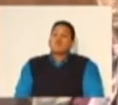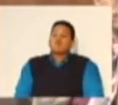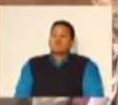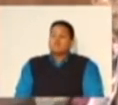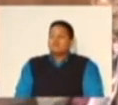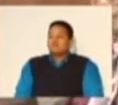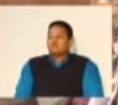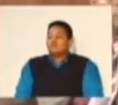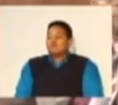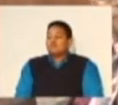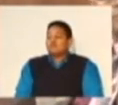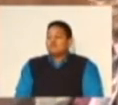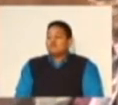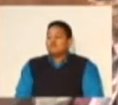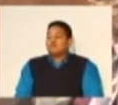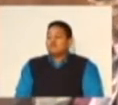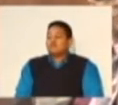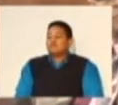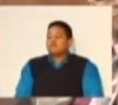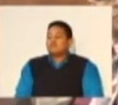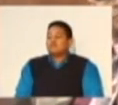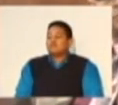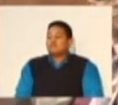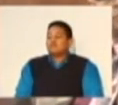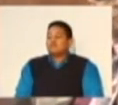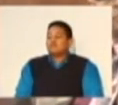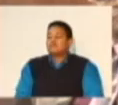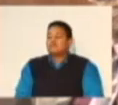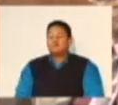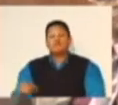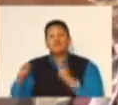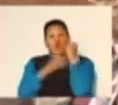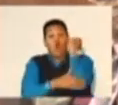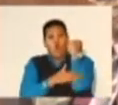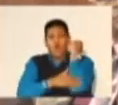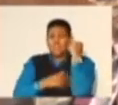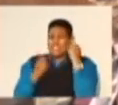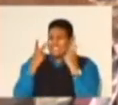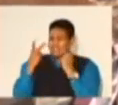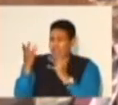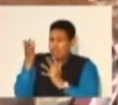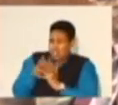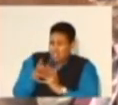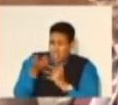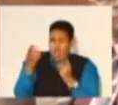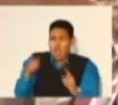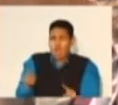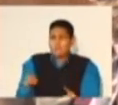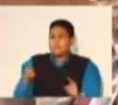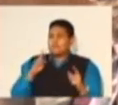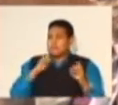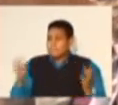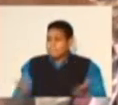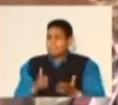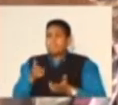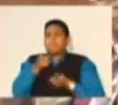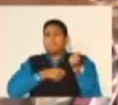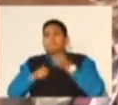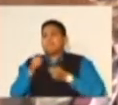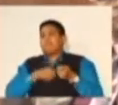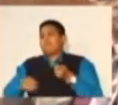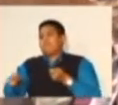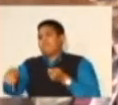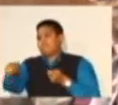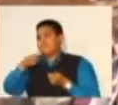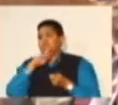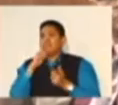Neither should the country be disrupted by protracted periods of uncertainty, mobilizing, demobilizing,